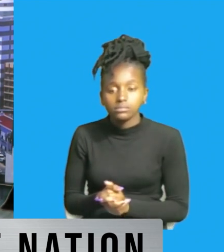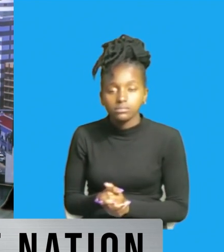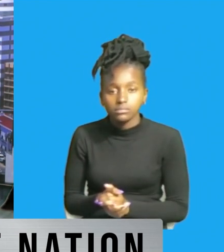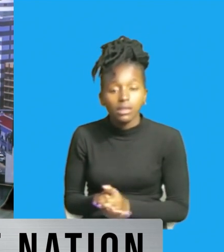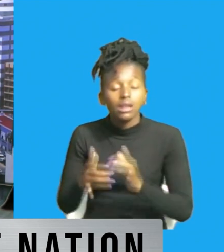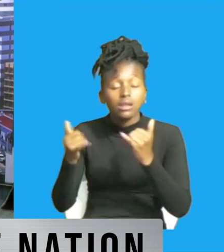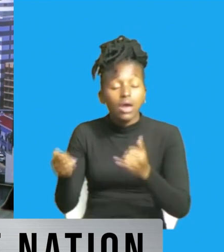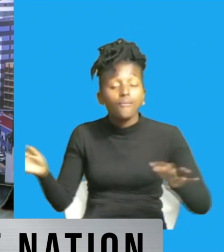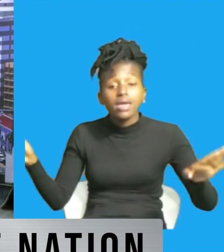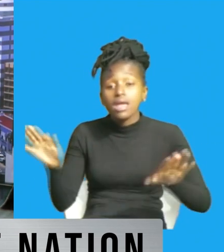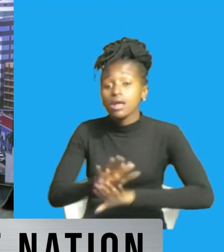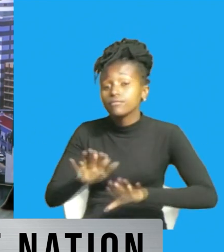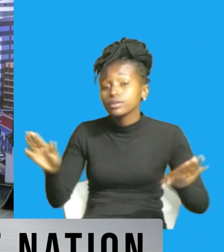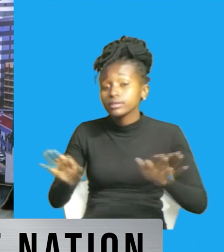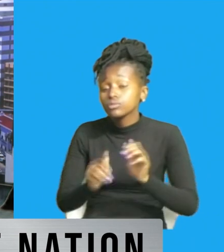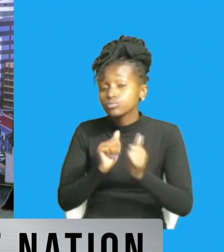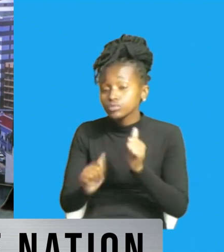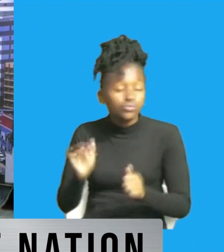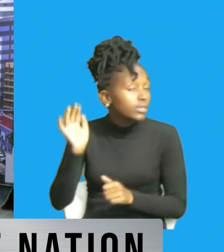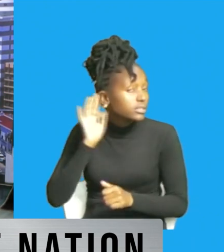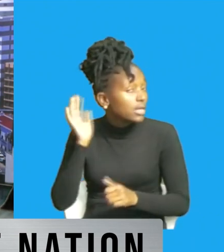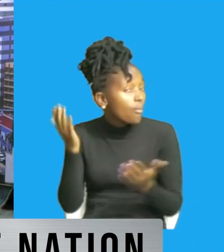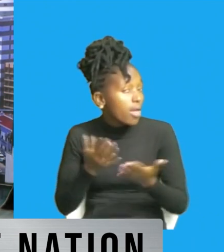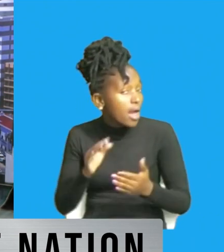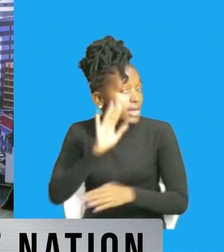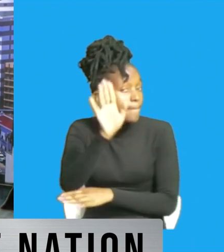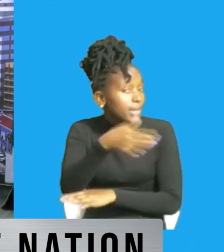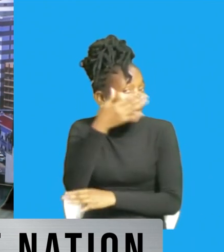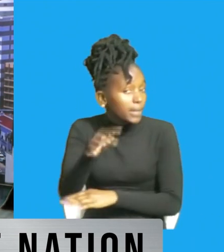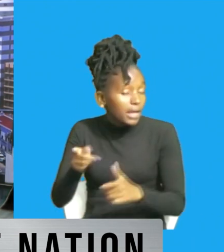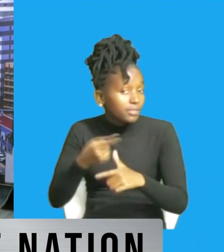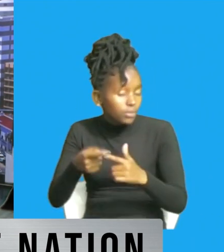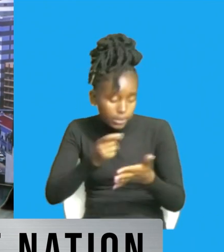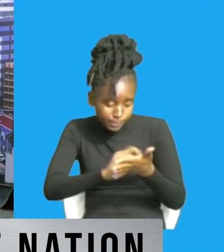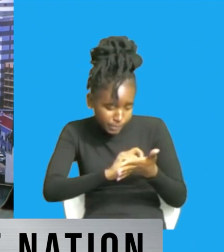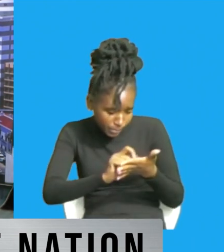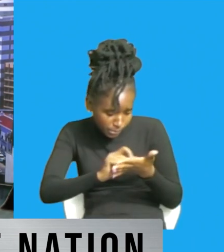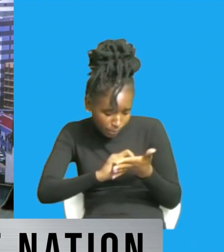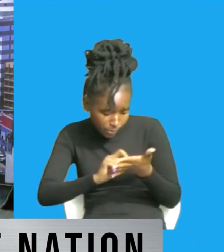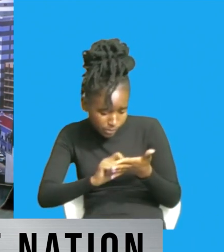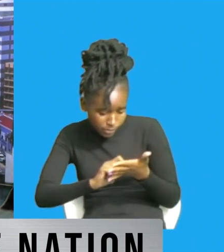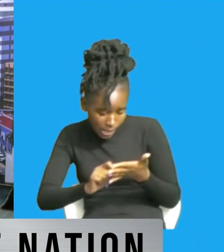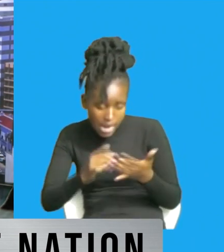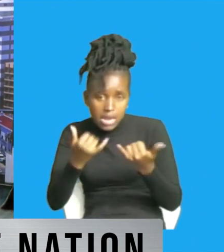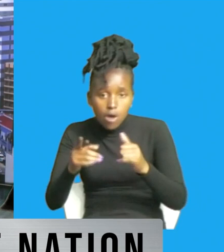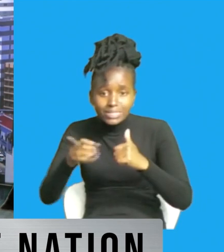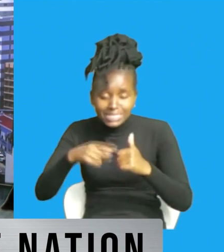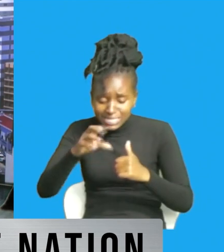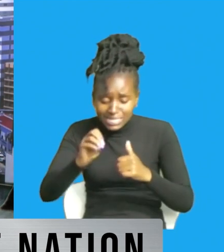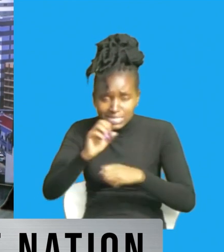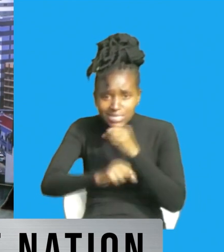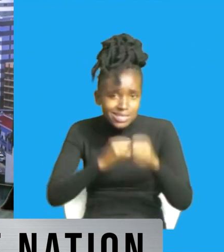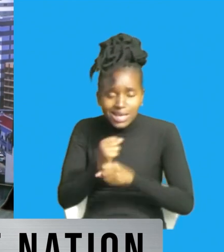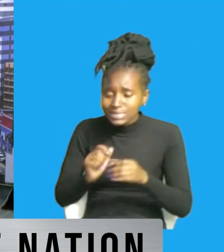is always minuted na inakuwa kwa handset. Right. Na tutaiangalia hata 60 years to come,